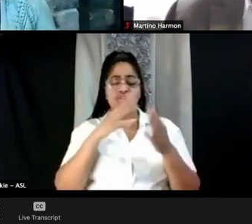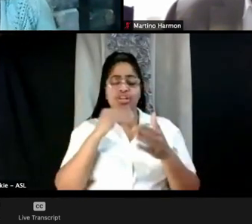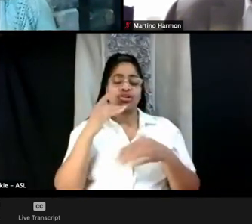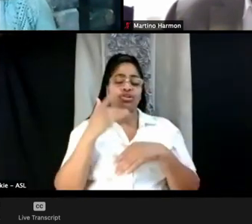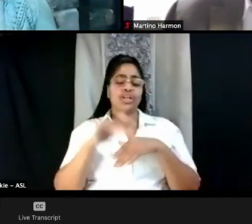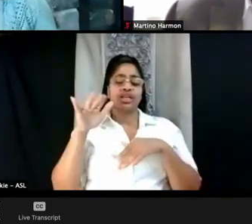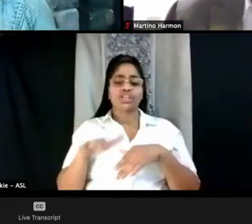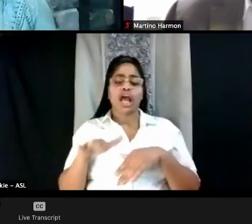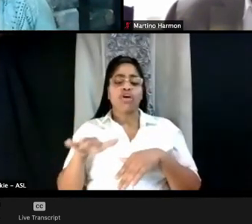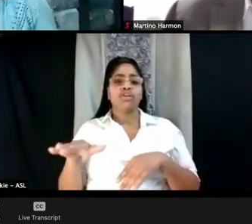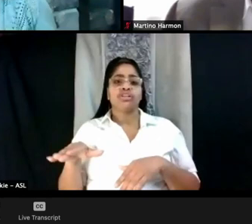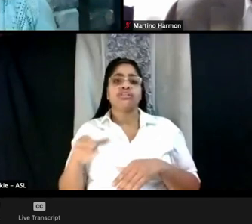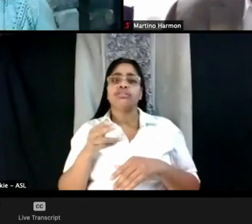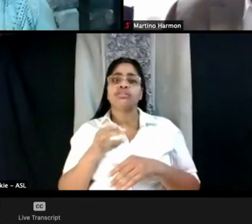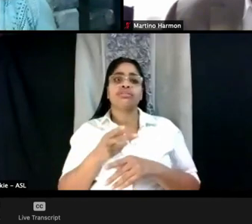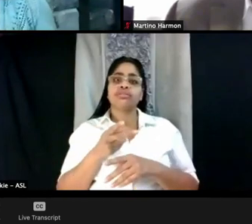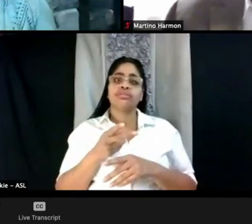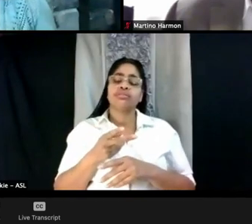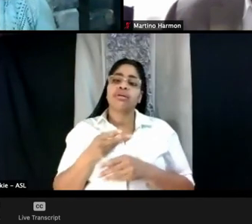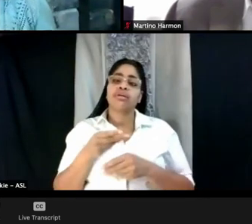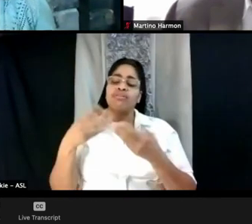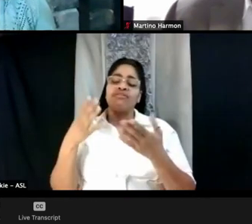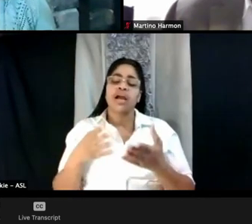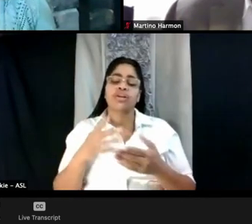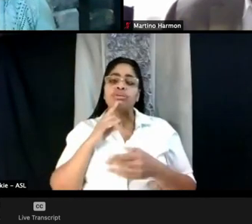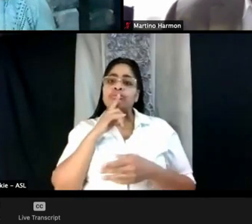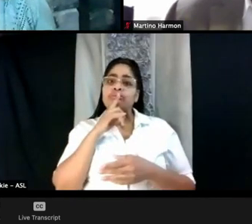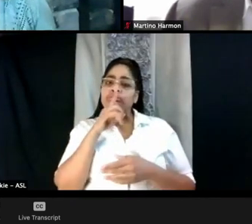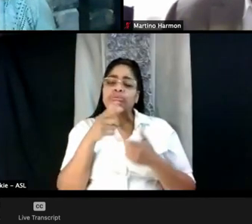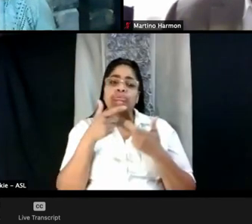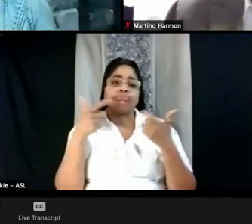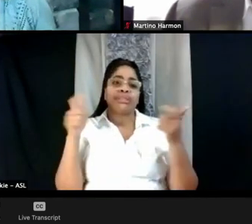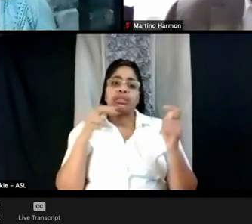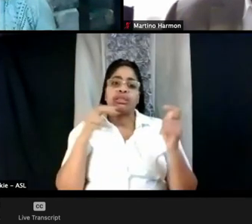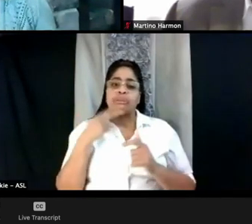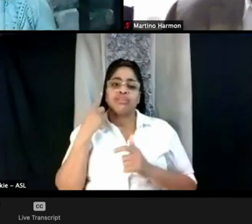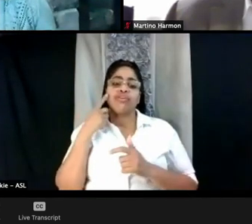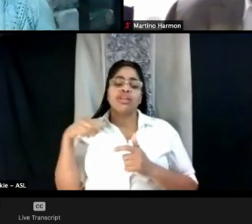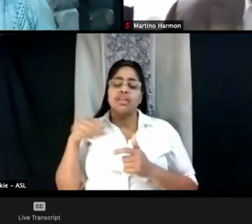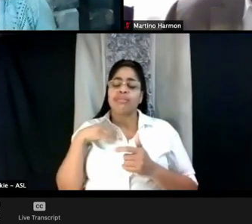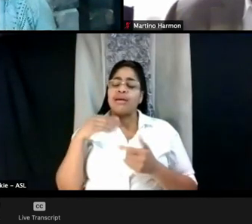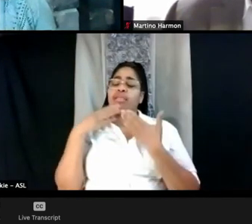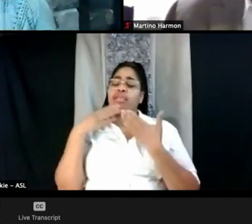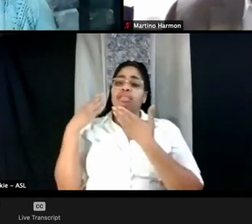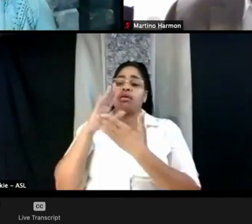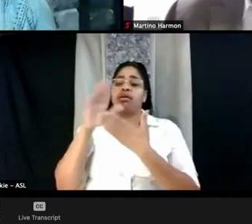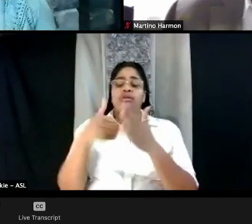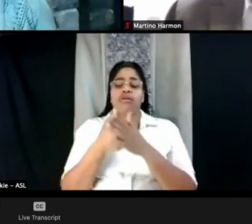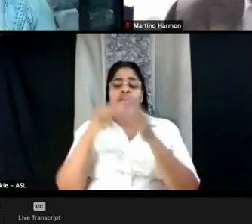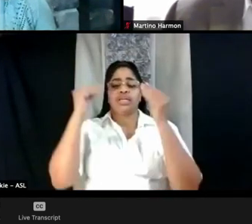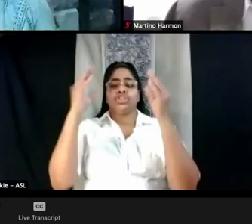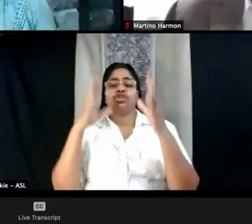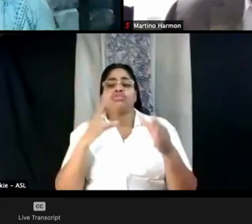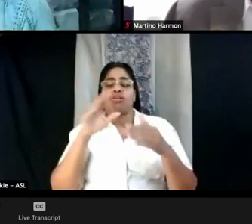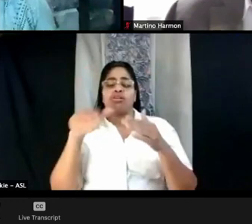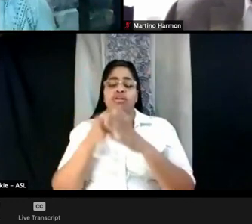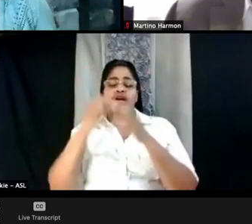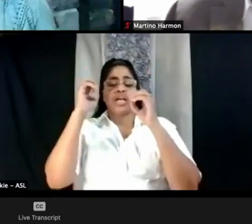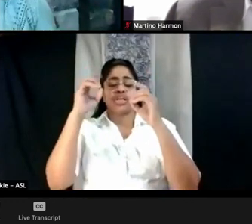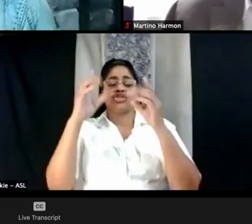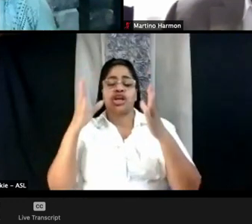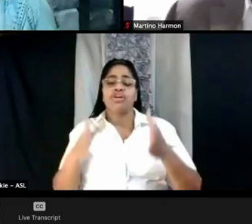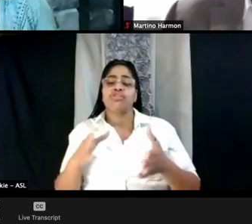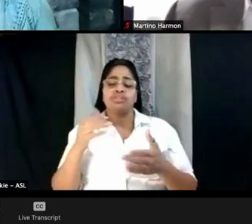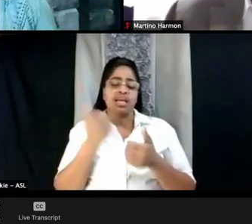taking every day are significant. You know, and I send my thanks to all teachers and all educators everywhere for the work that